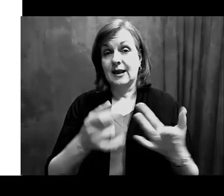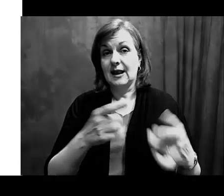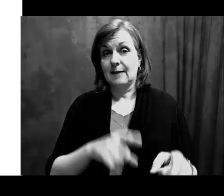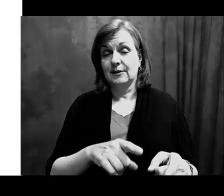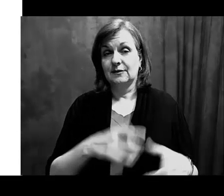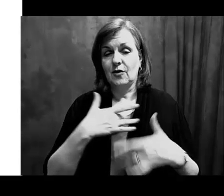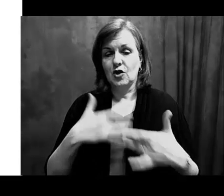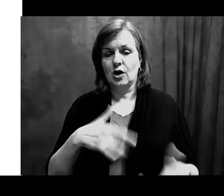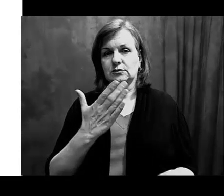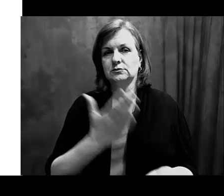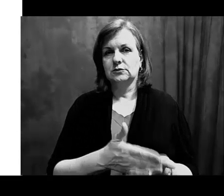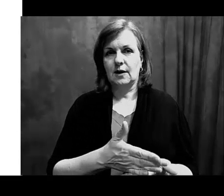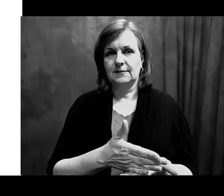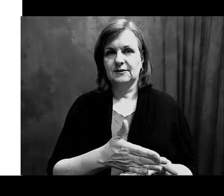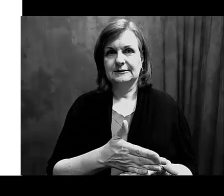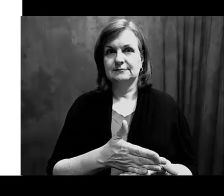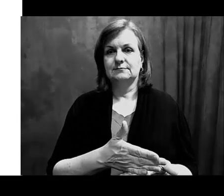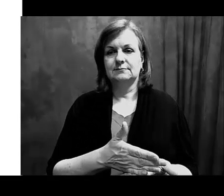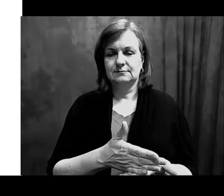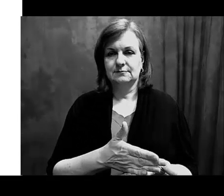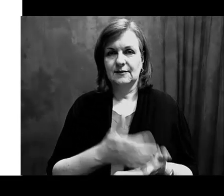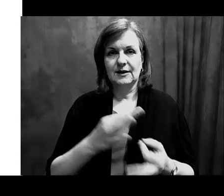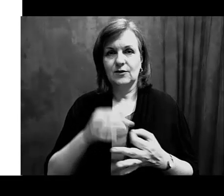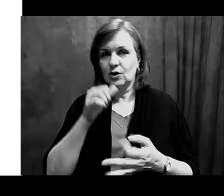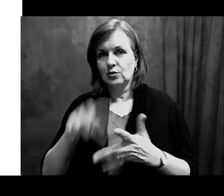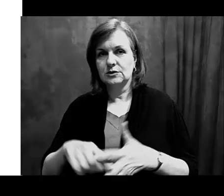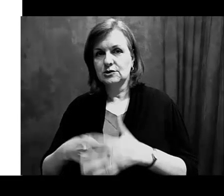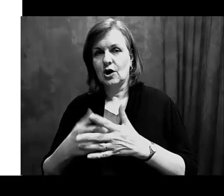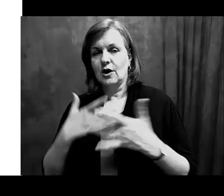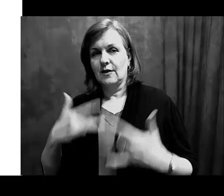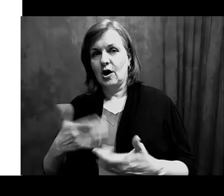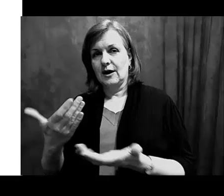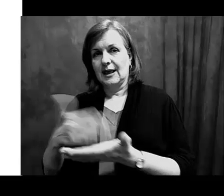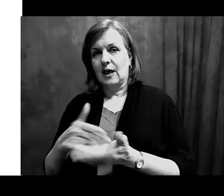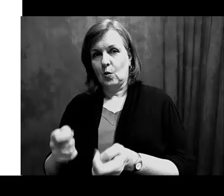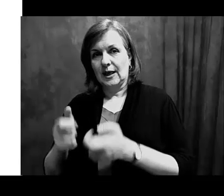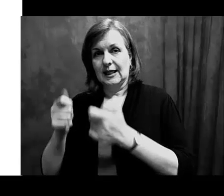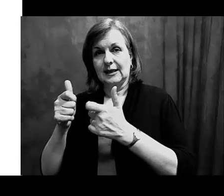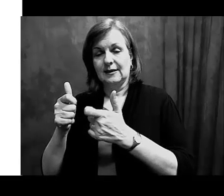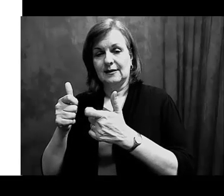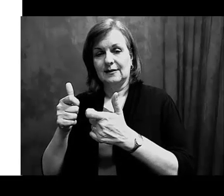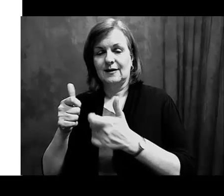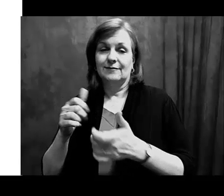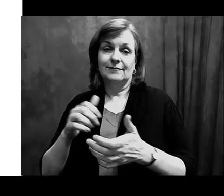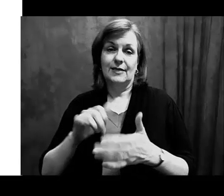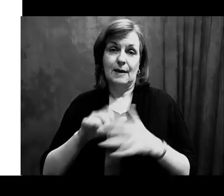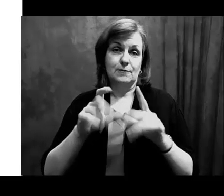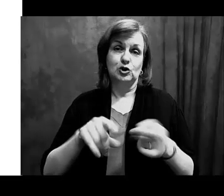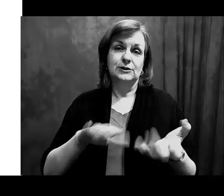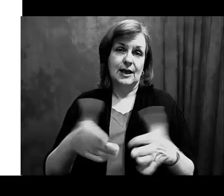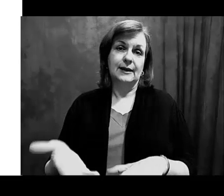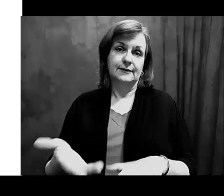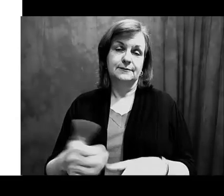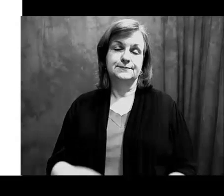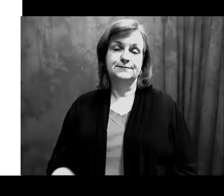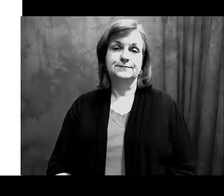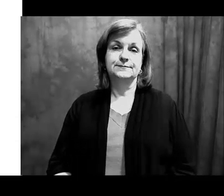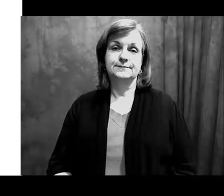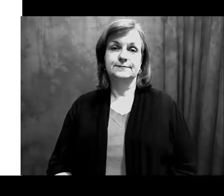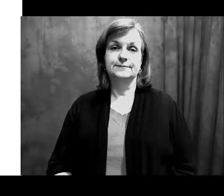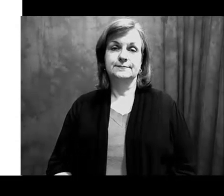stops contracting altogether, the heart stops, and if you don't get it started again quickly, that's the end of